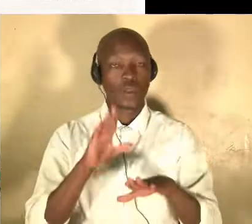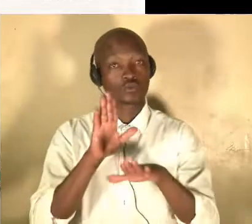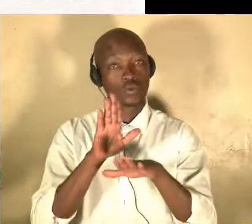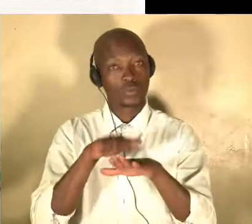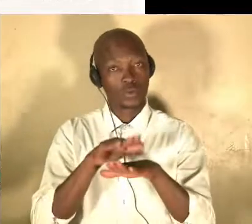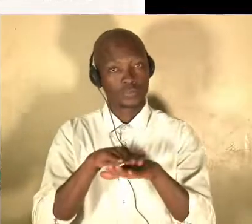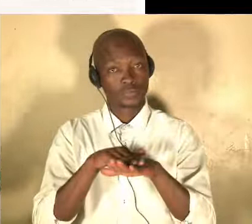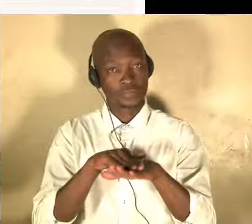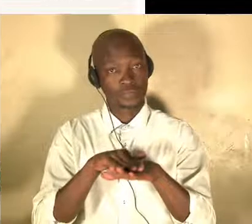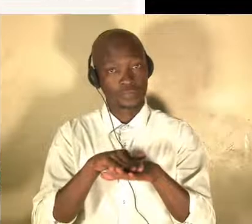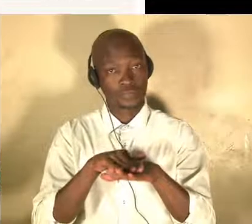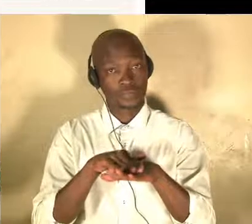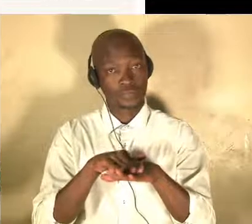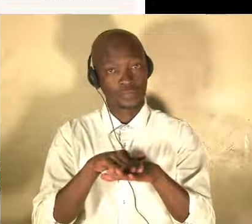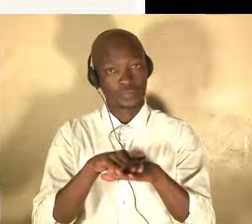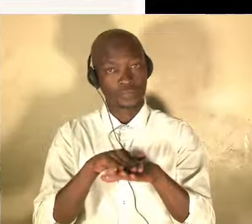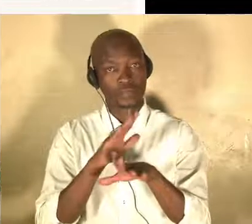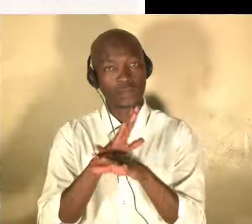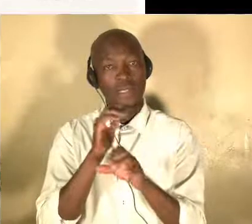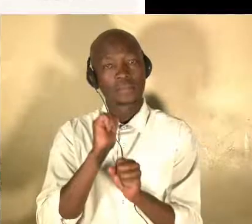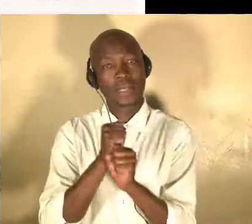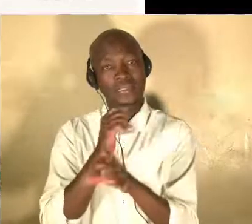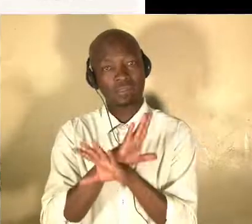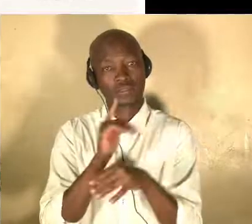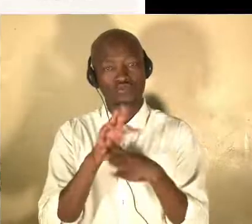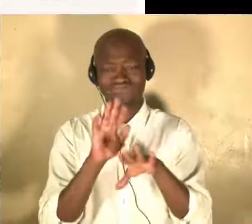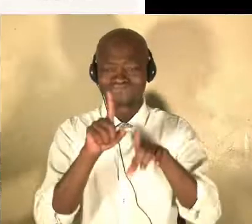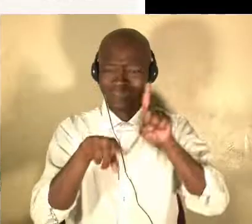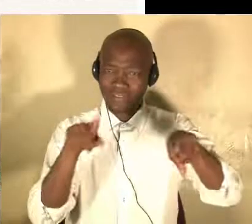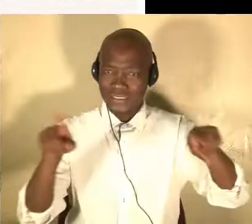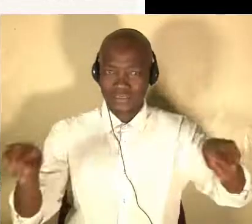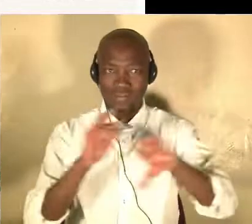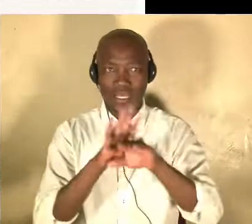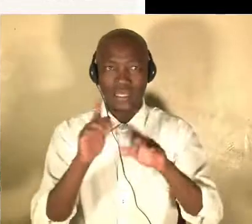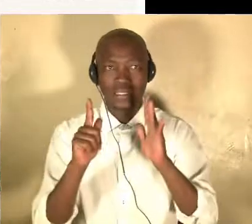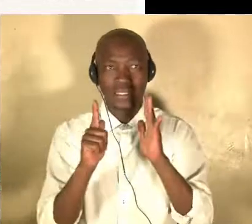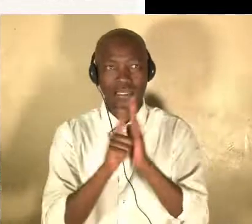so, it seeks to diversify the